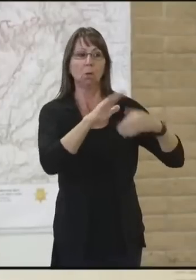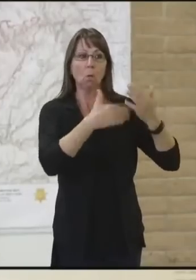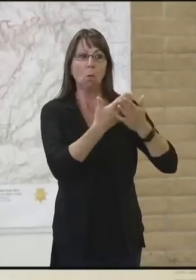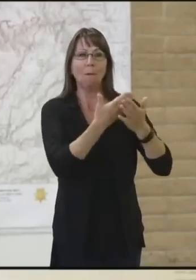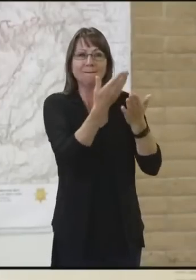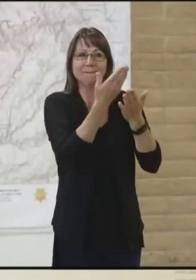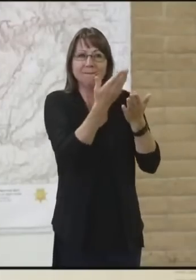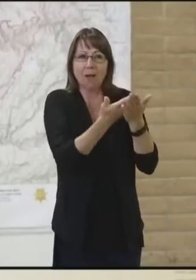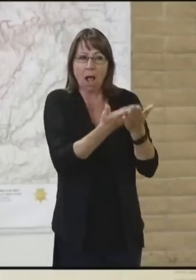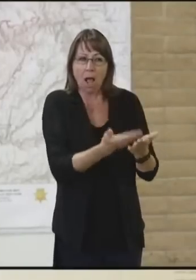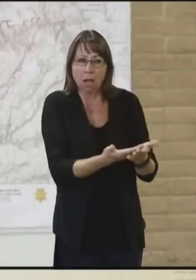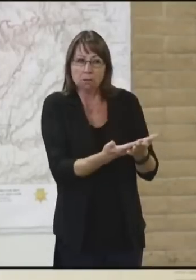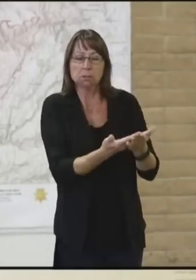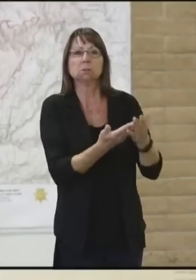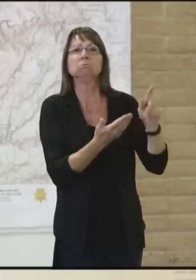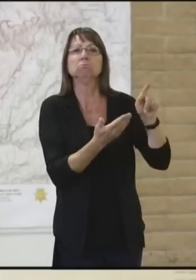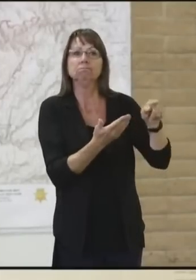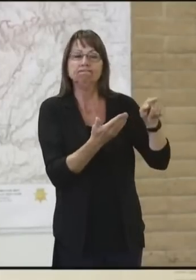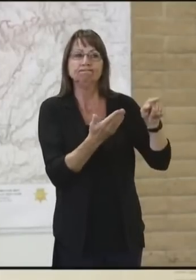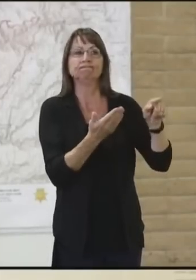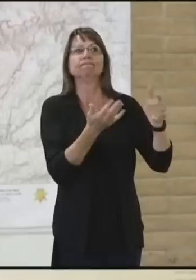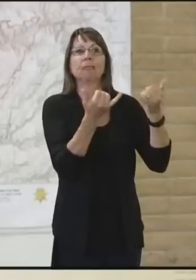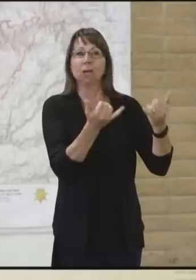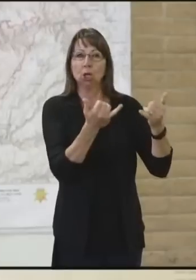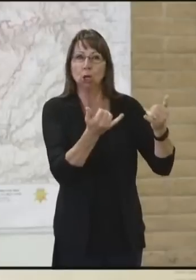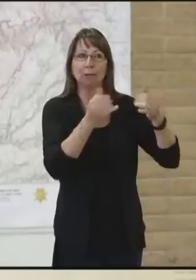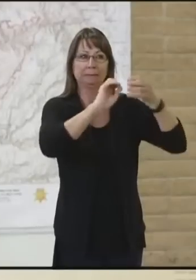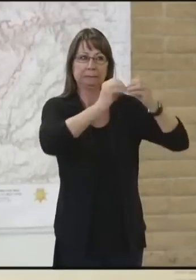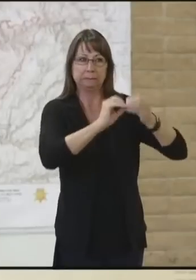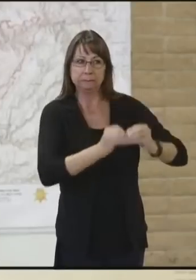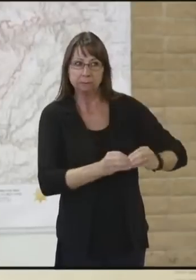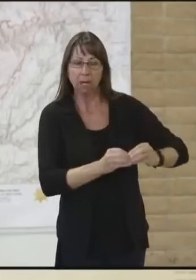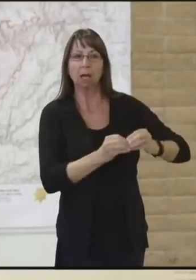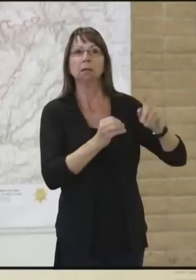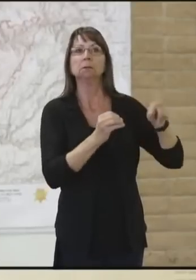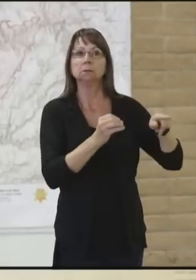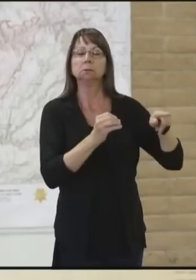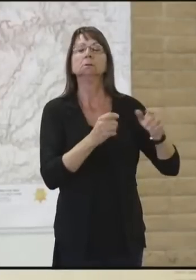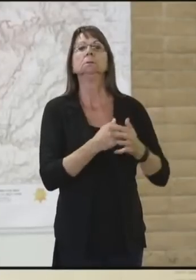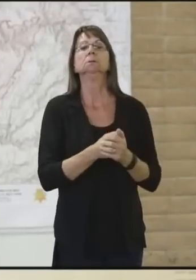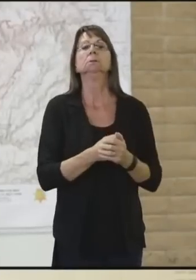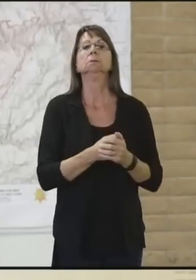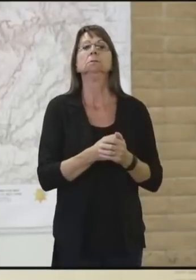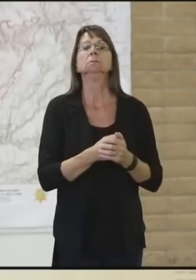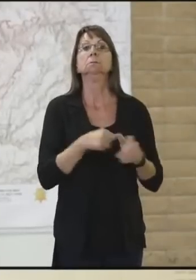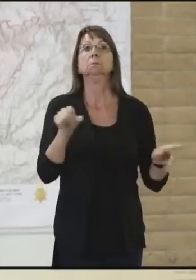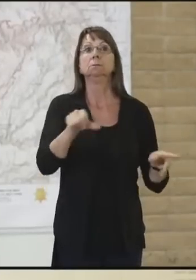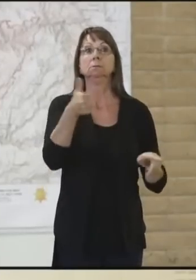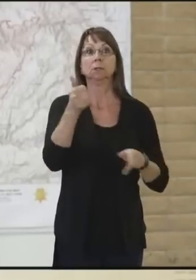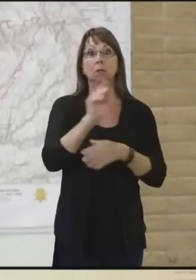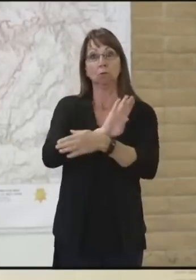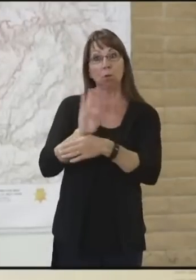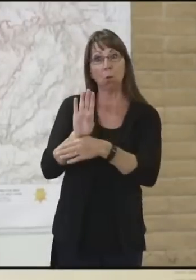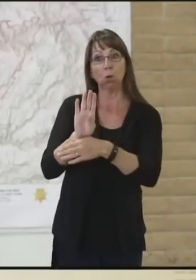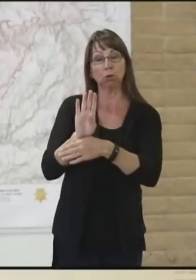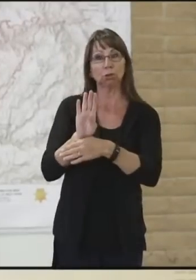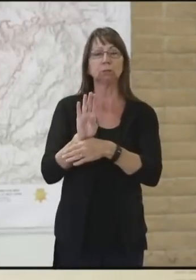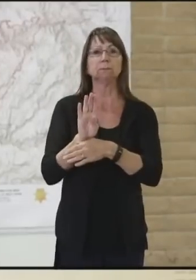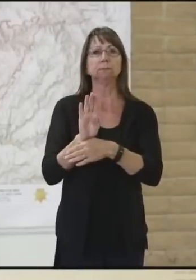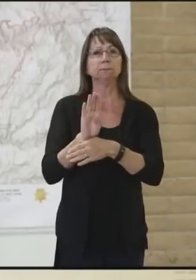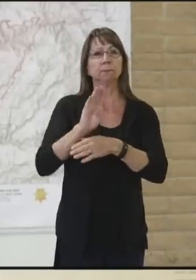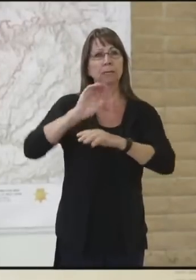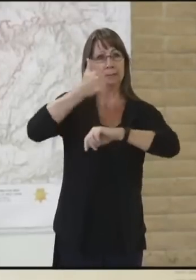board with all the current stats of the fire. There are boards currently placed